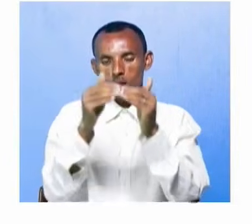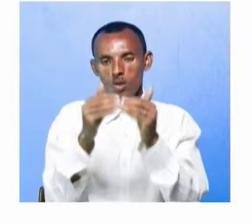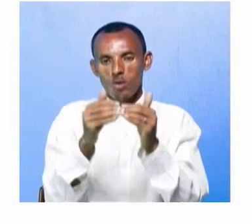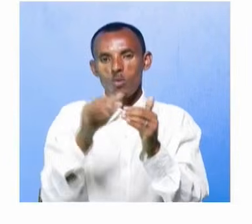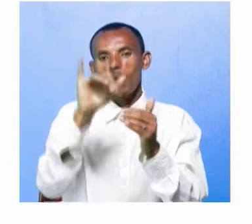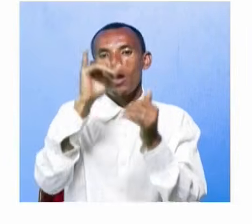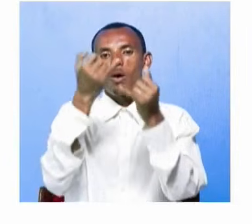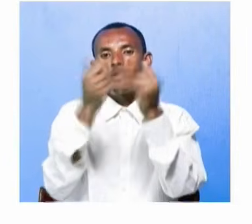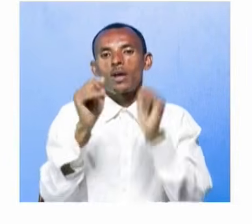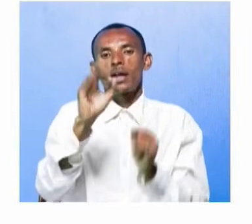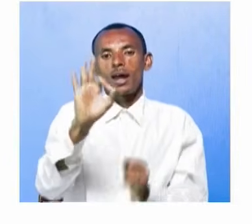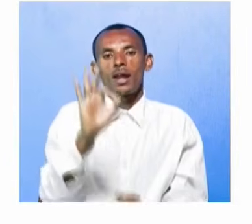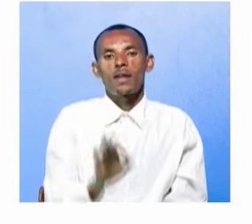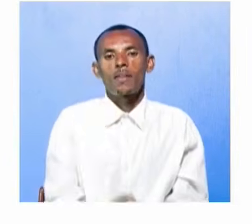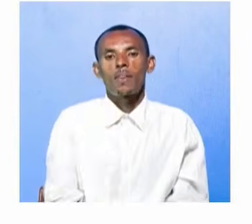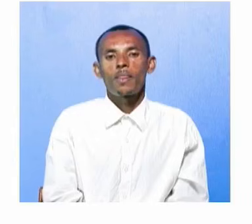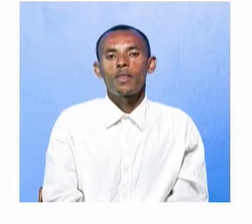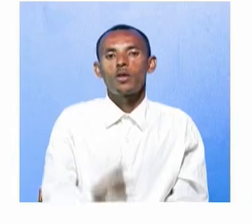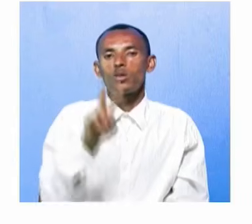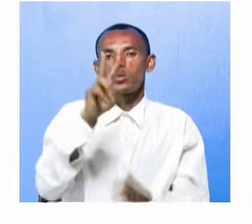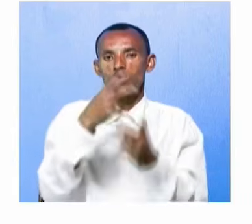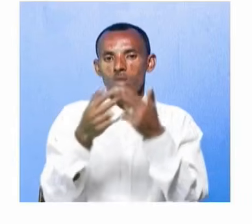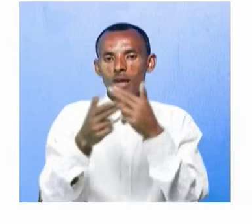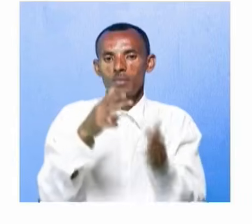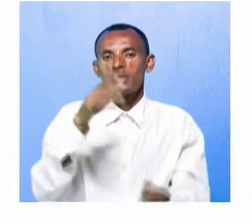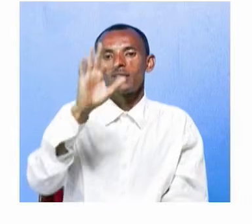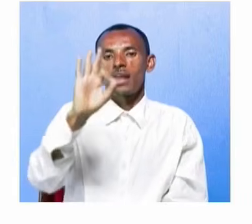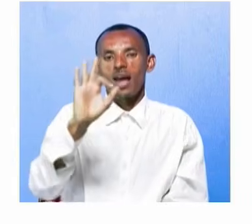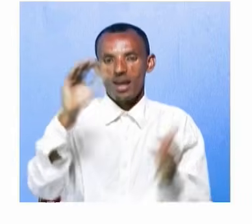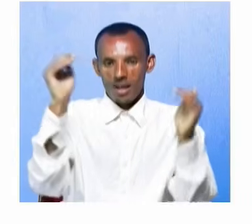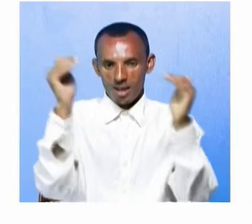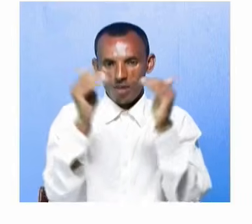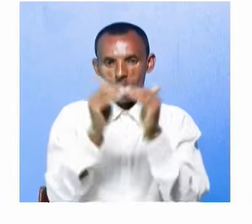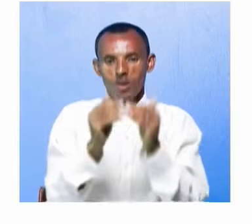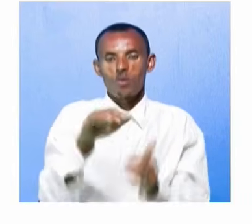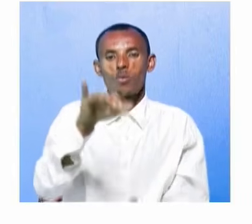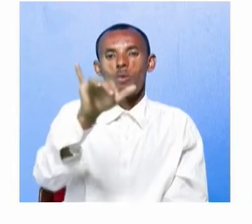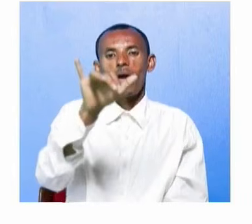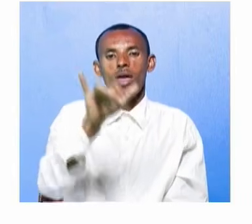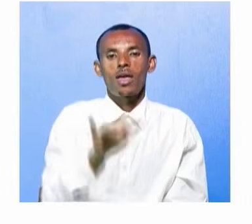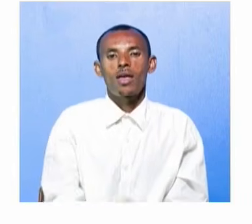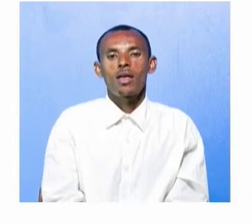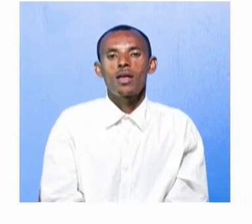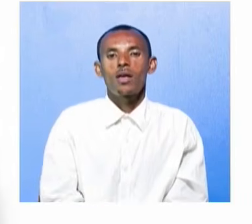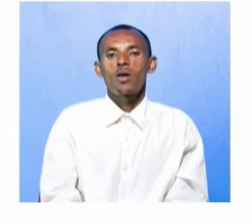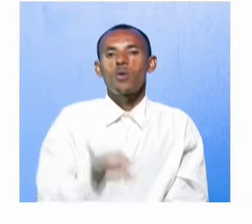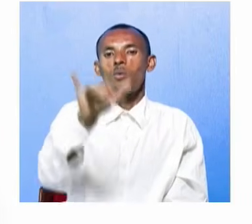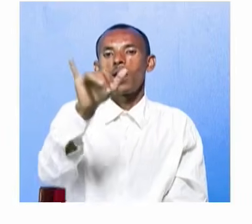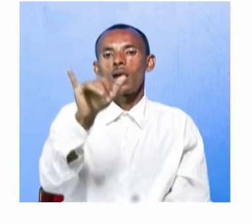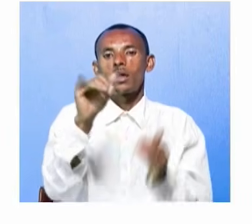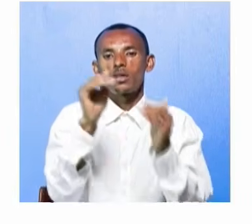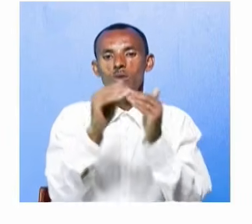it. So 2 times 9 is equal to y. So y becomes